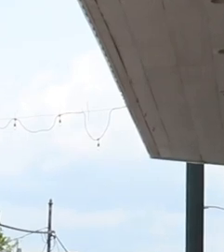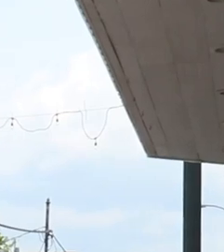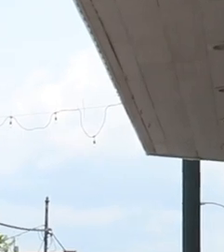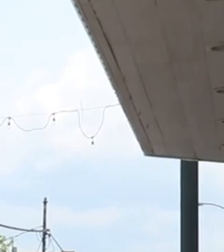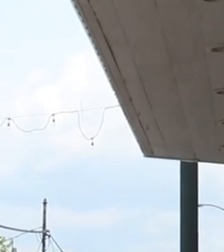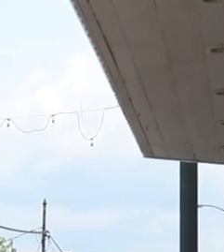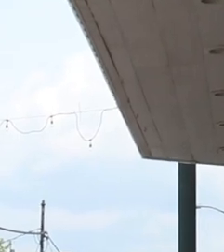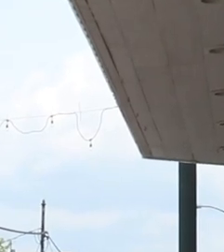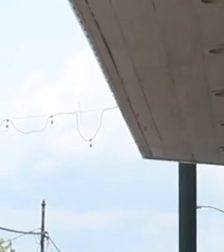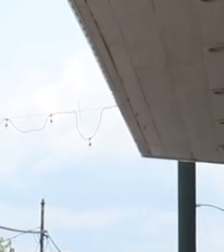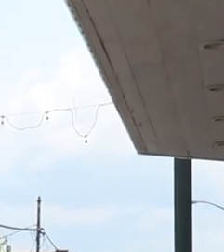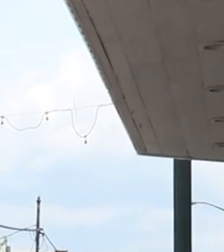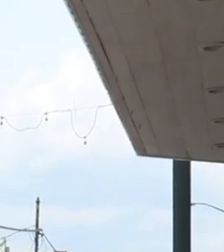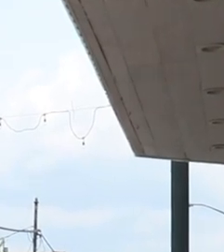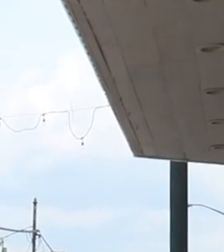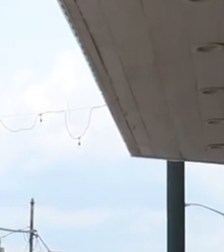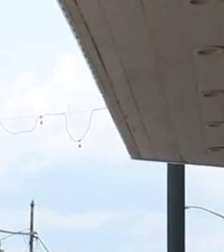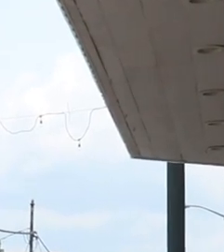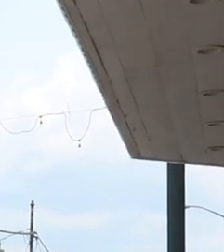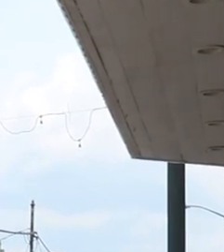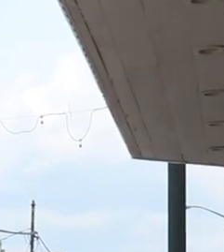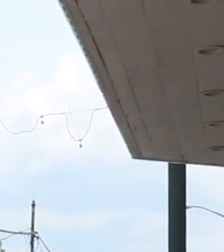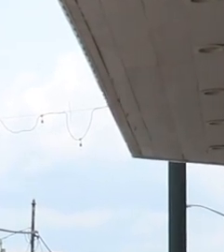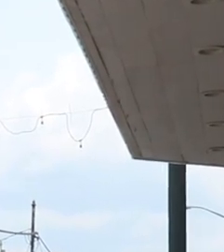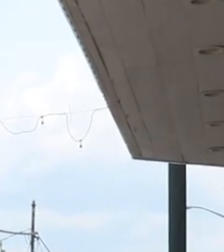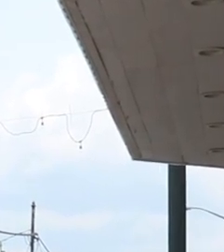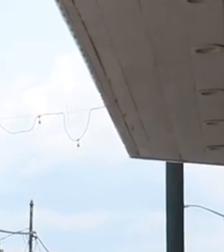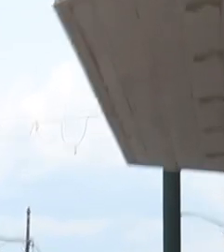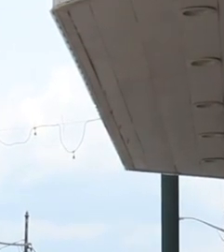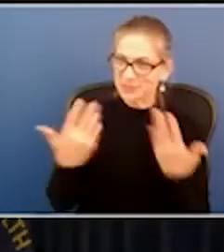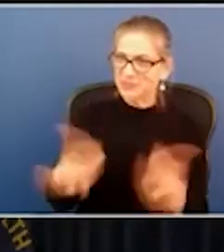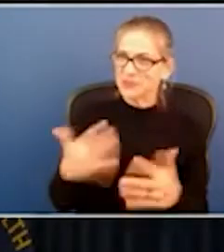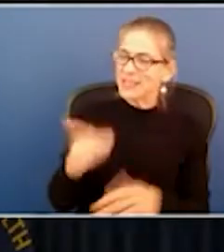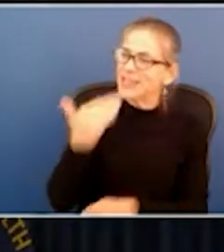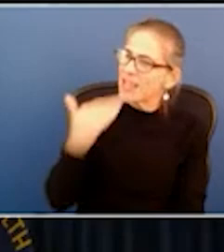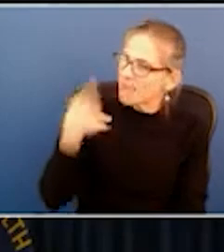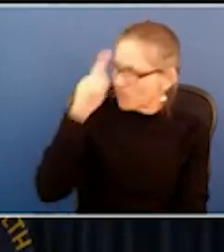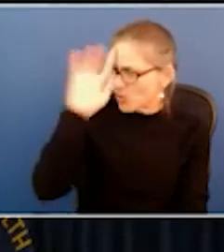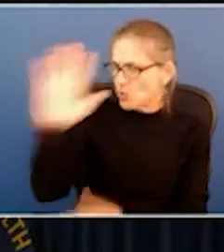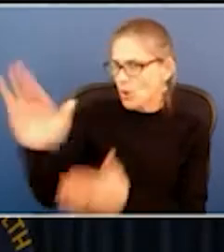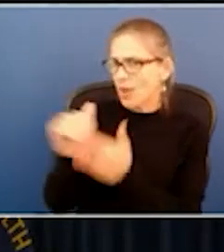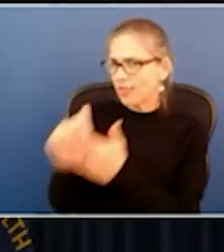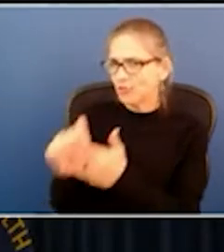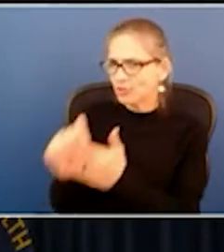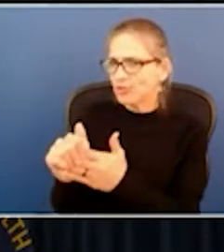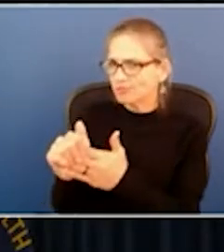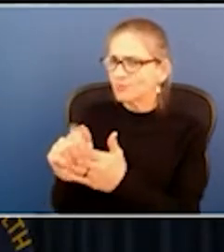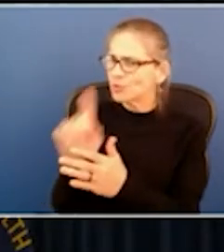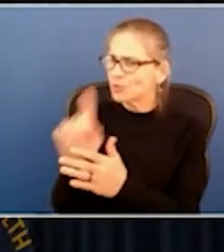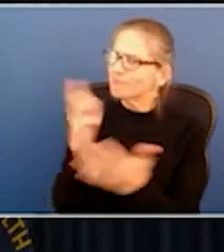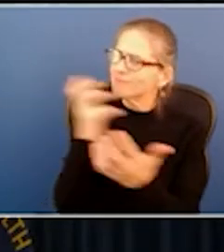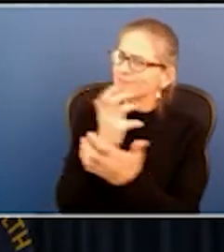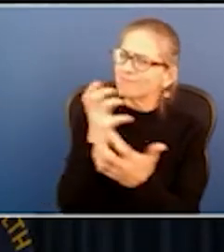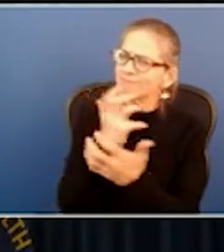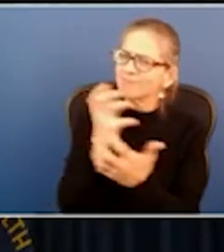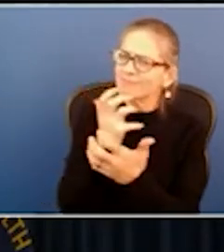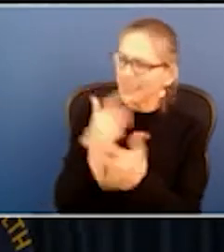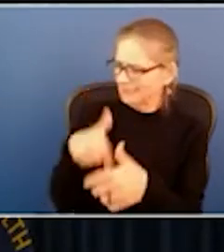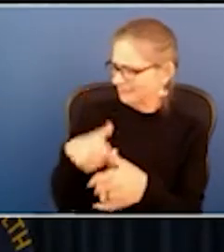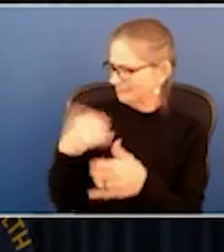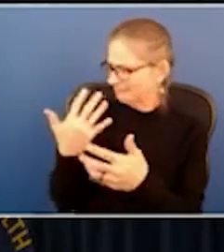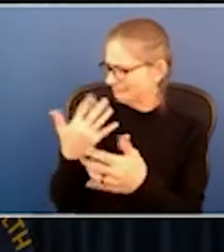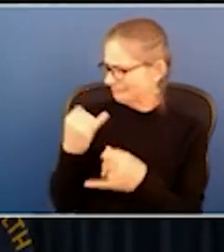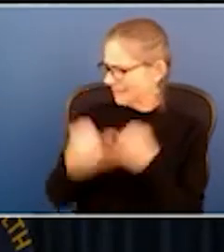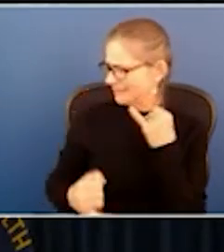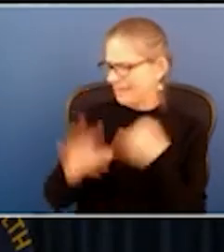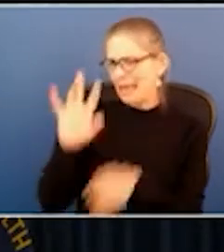Beshear presented a check to McKenzie for 4.7 million dollars. And it's been incredible, especially these these past eight